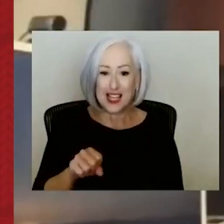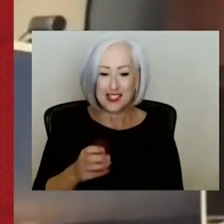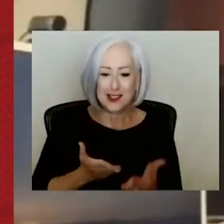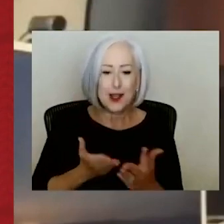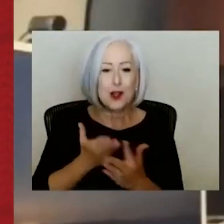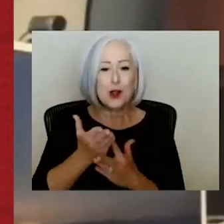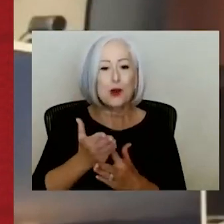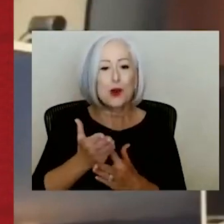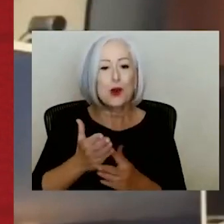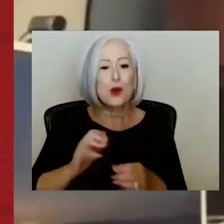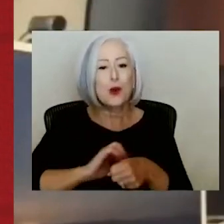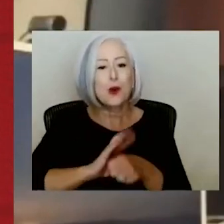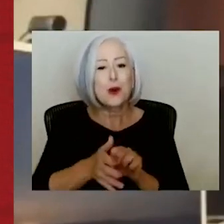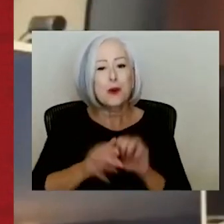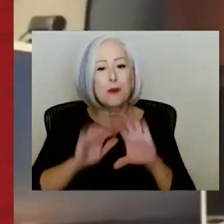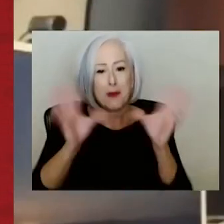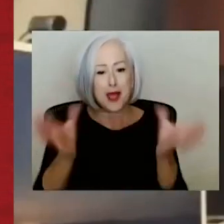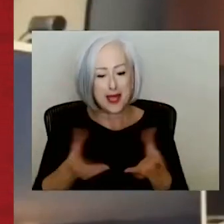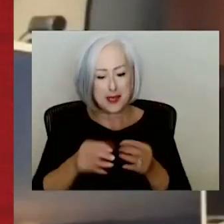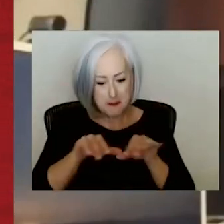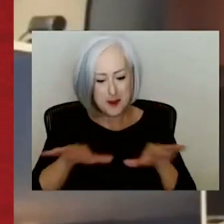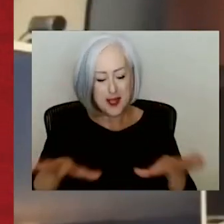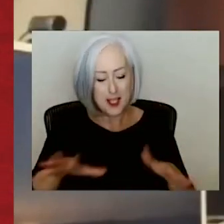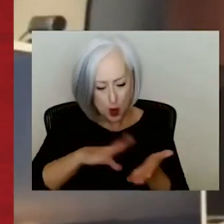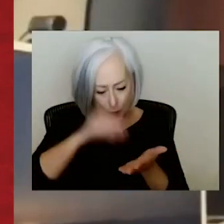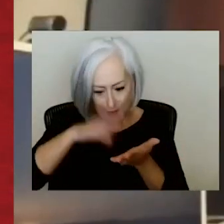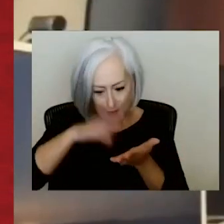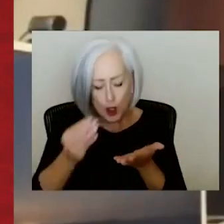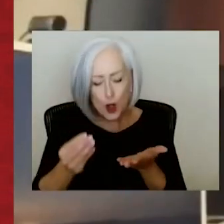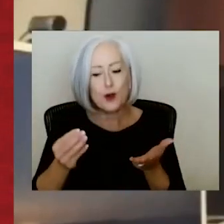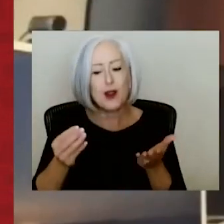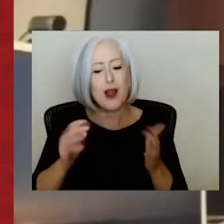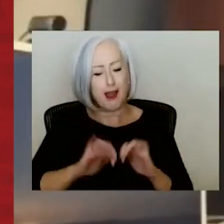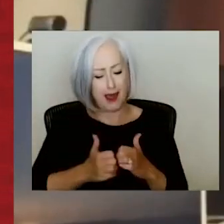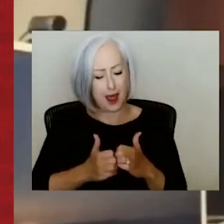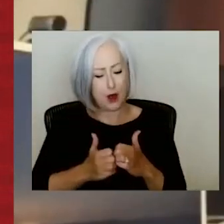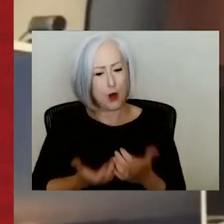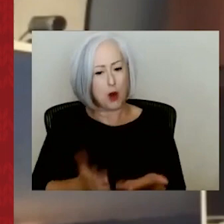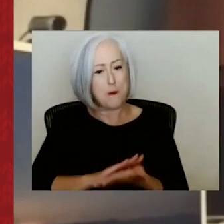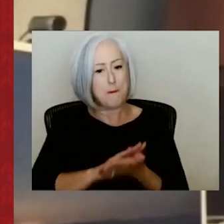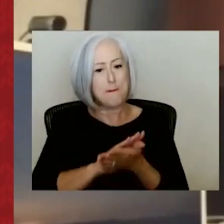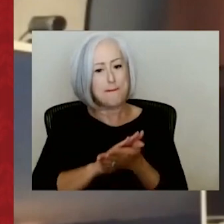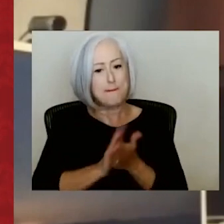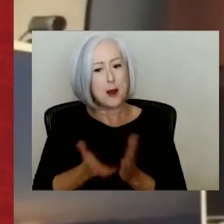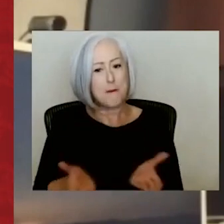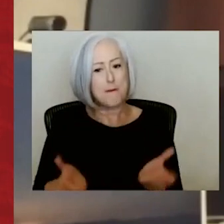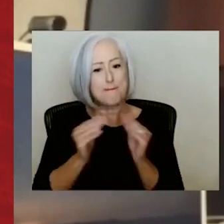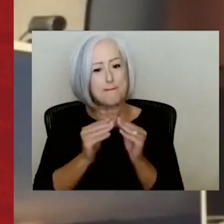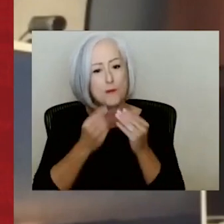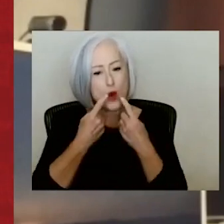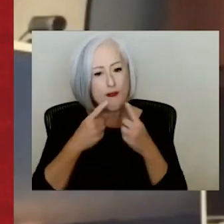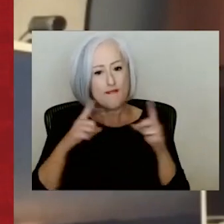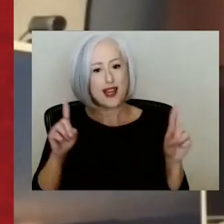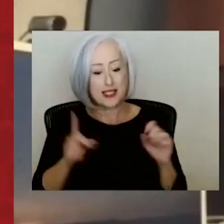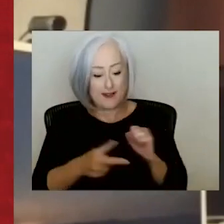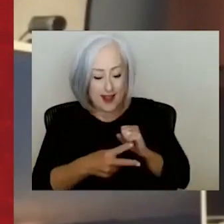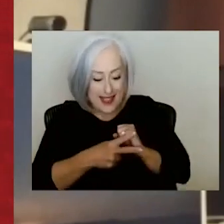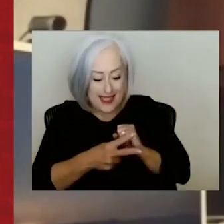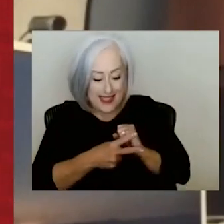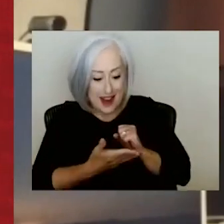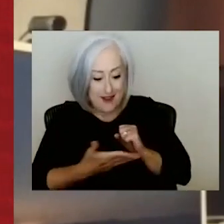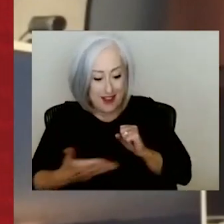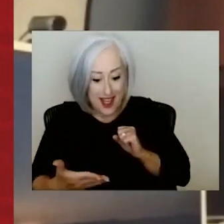learned a lot of things and how to be more effective, how to be, conserving certain things that we were wasting all the